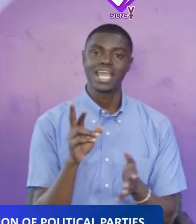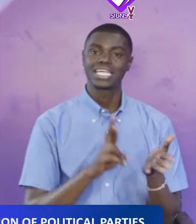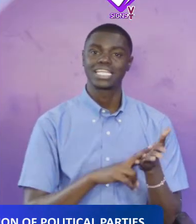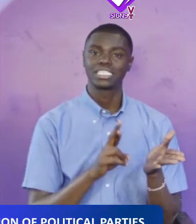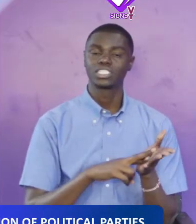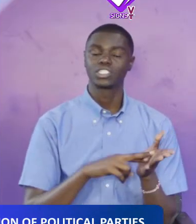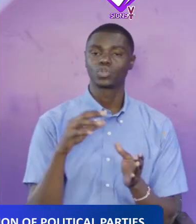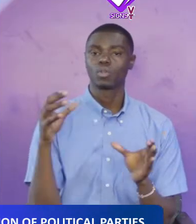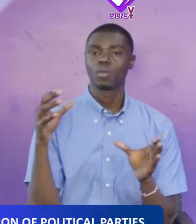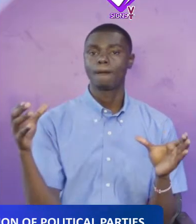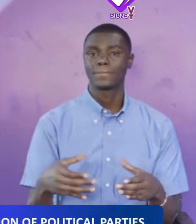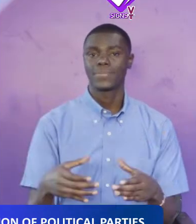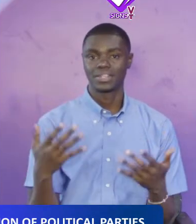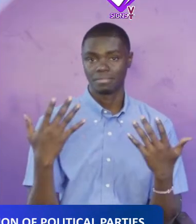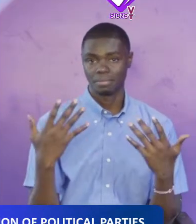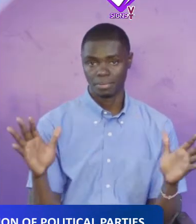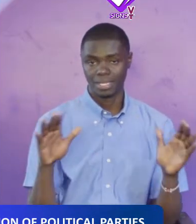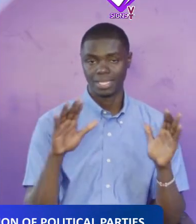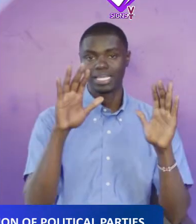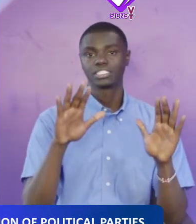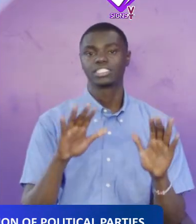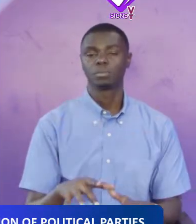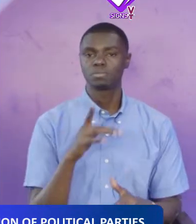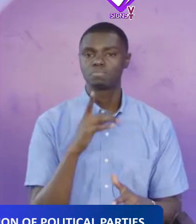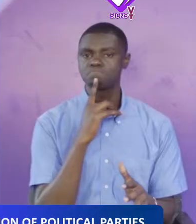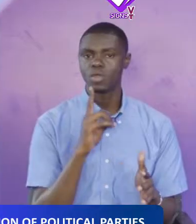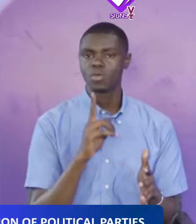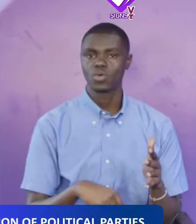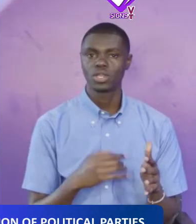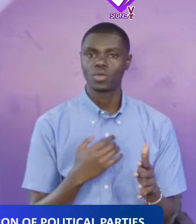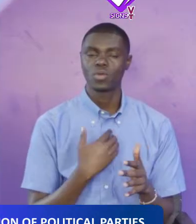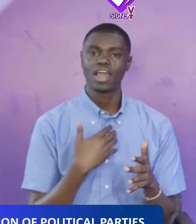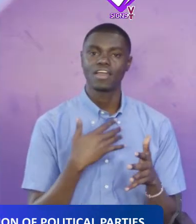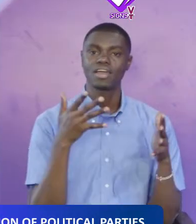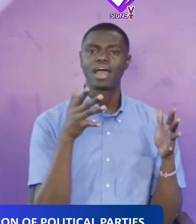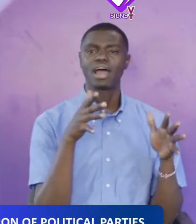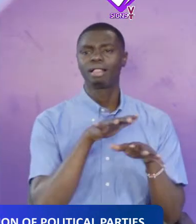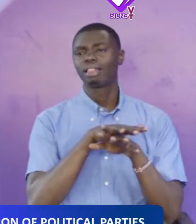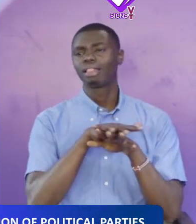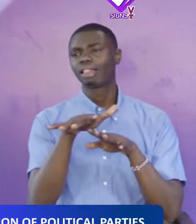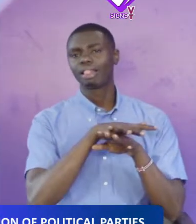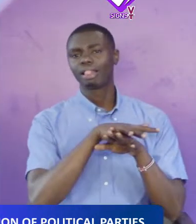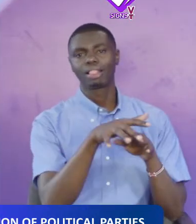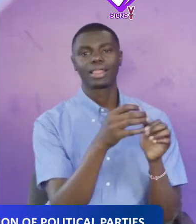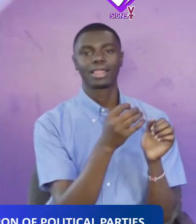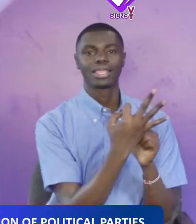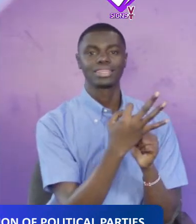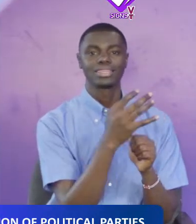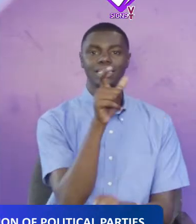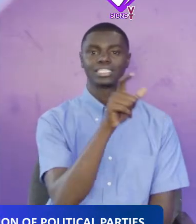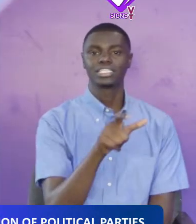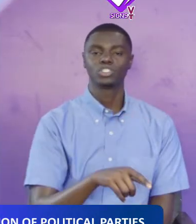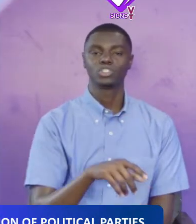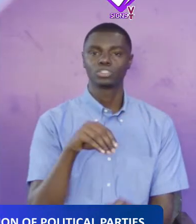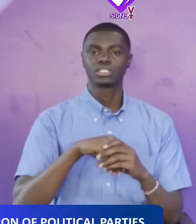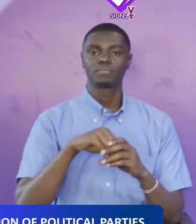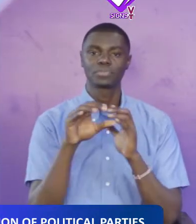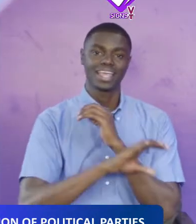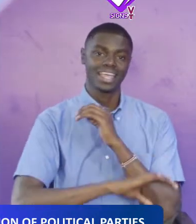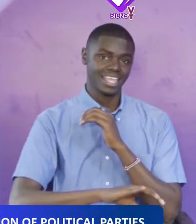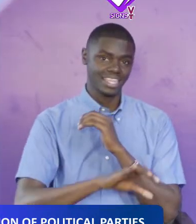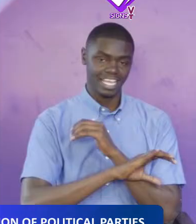political parties. It's important to mention that we have a presence in 13 regions across the country.